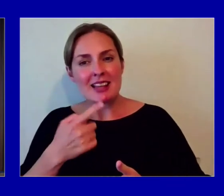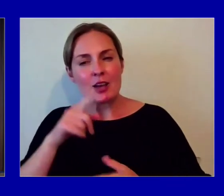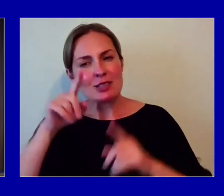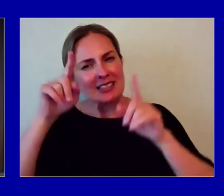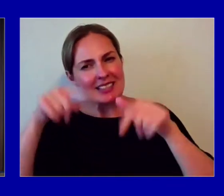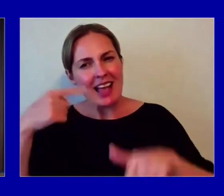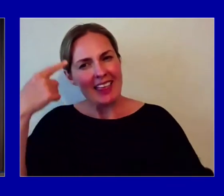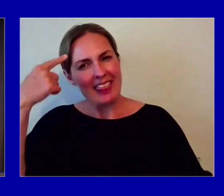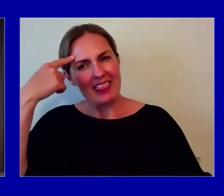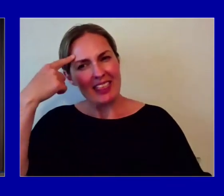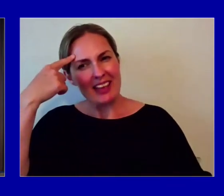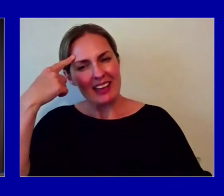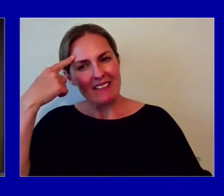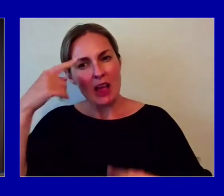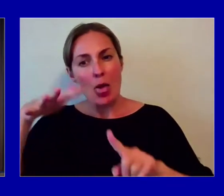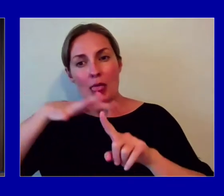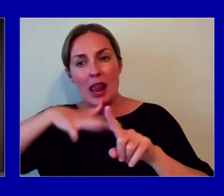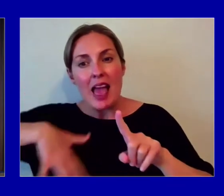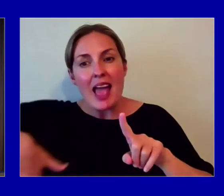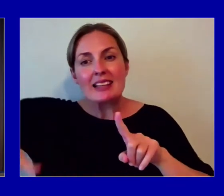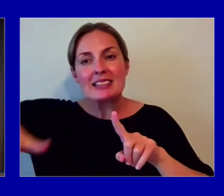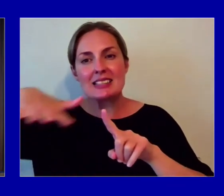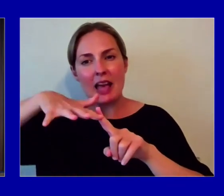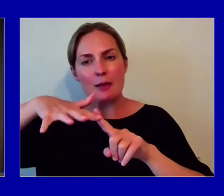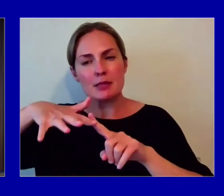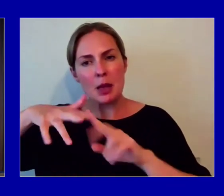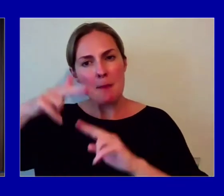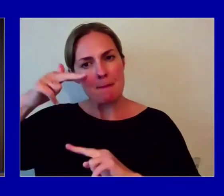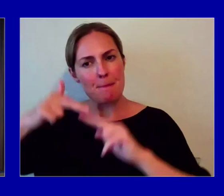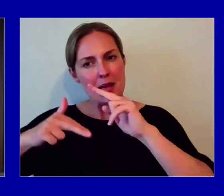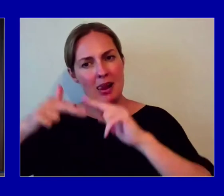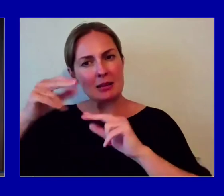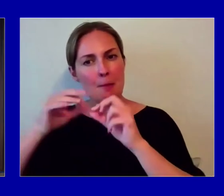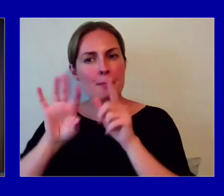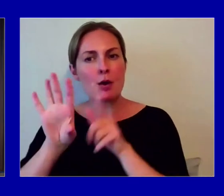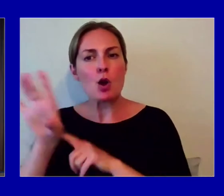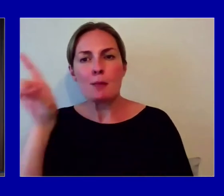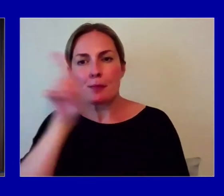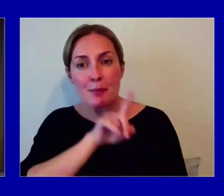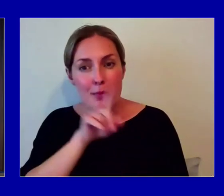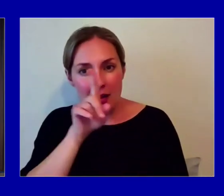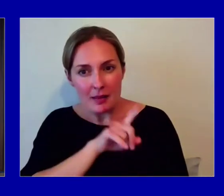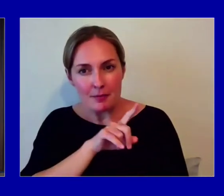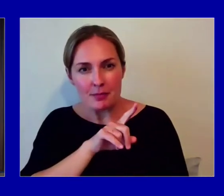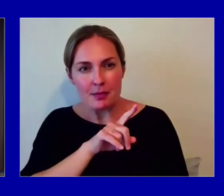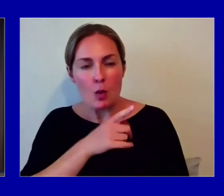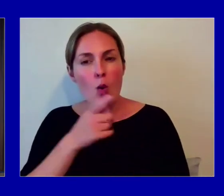constructed. And through this panel, we will explore construction through fire.